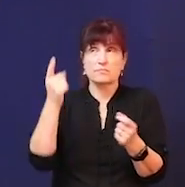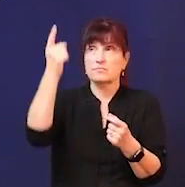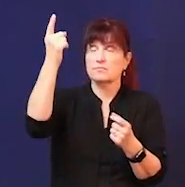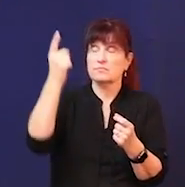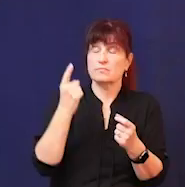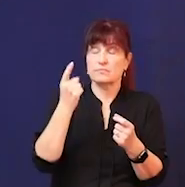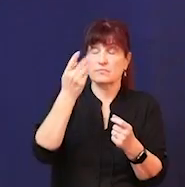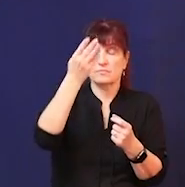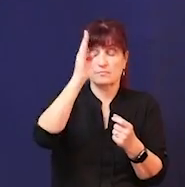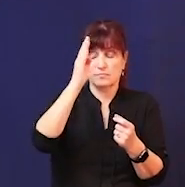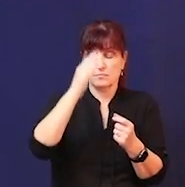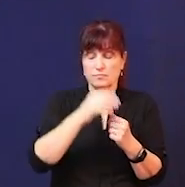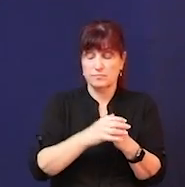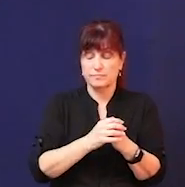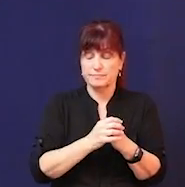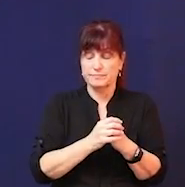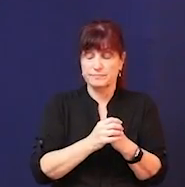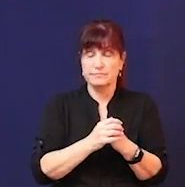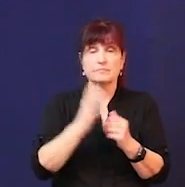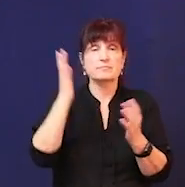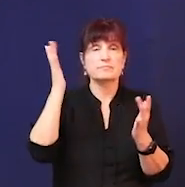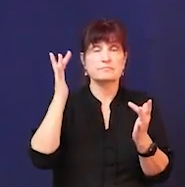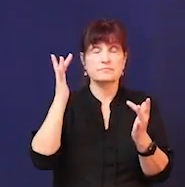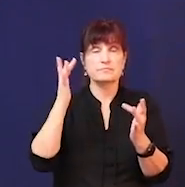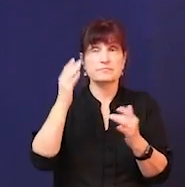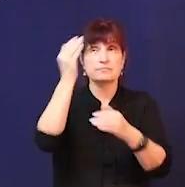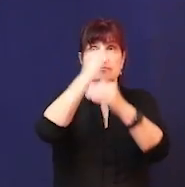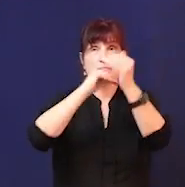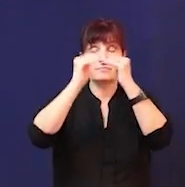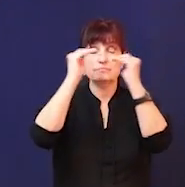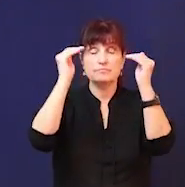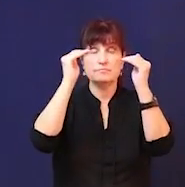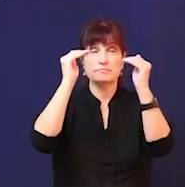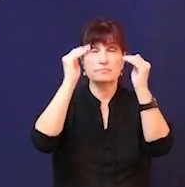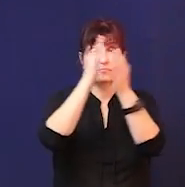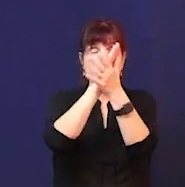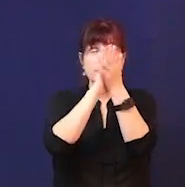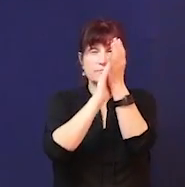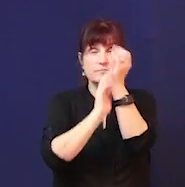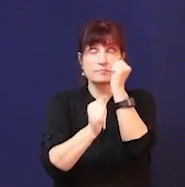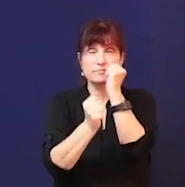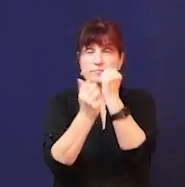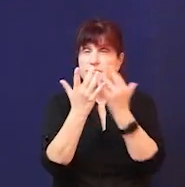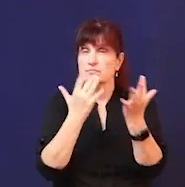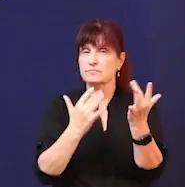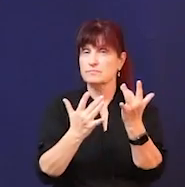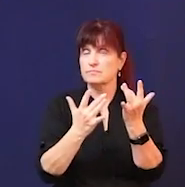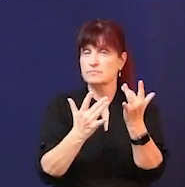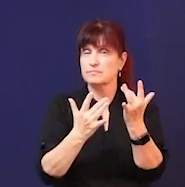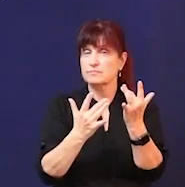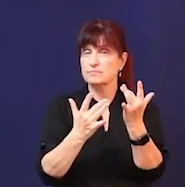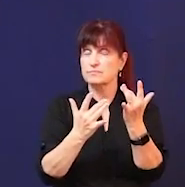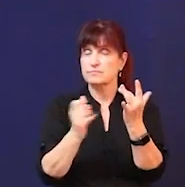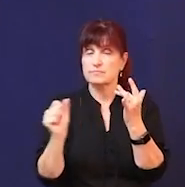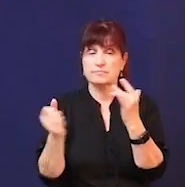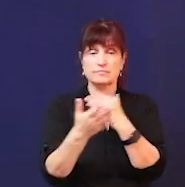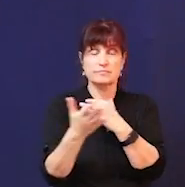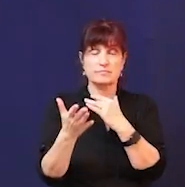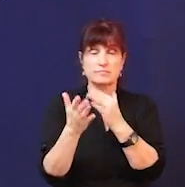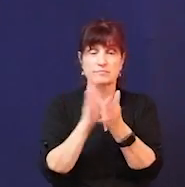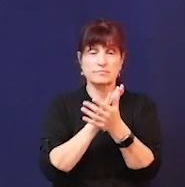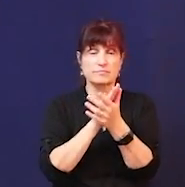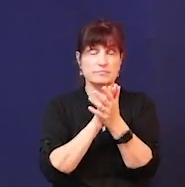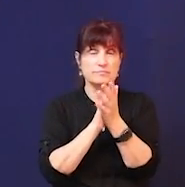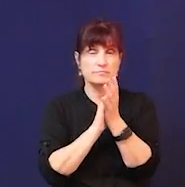day of God, because of which the heavens will be dissolved in flames and the elements melted by